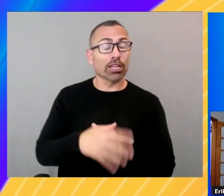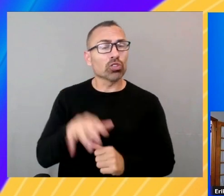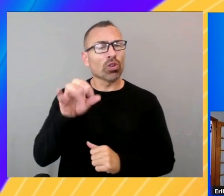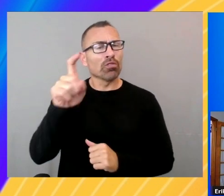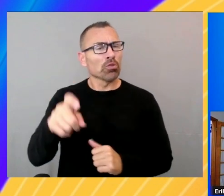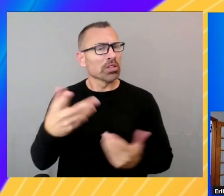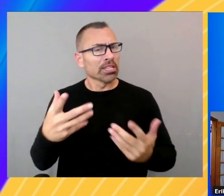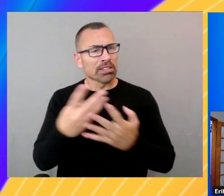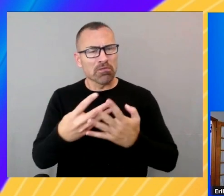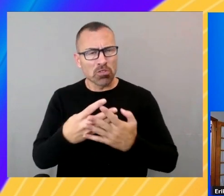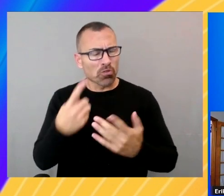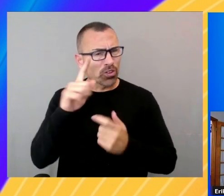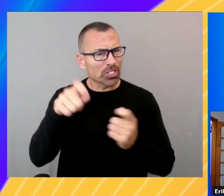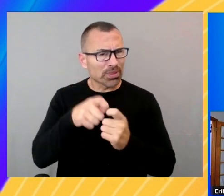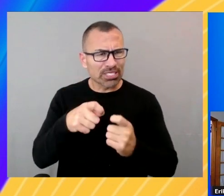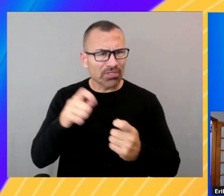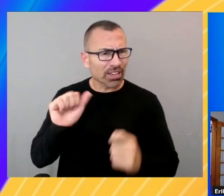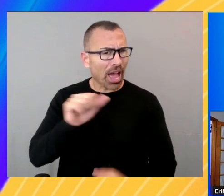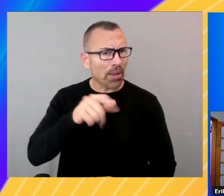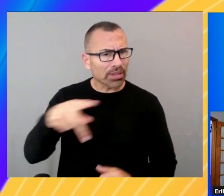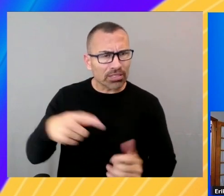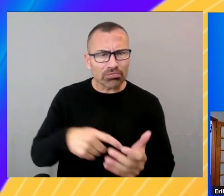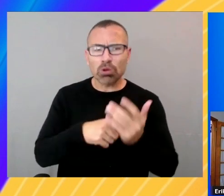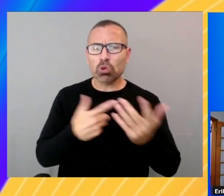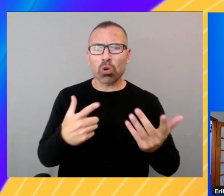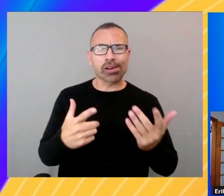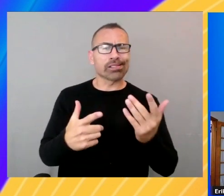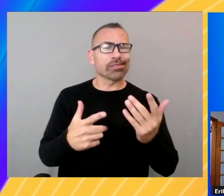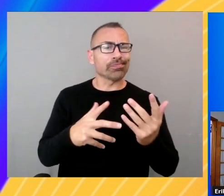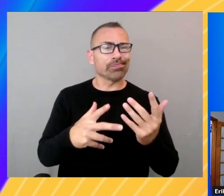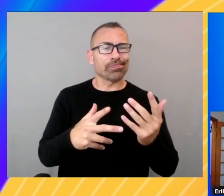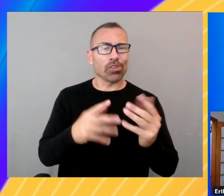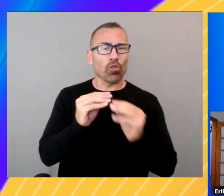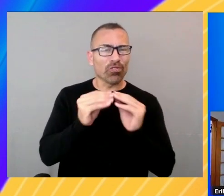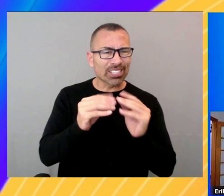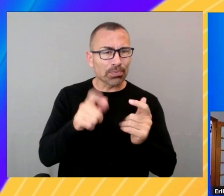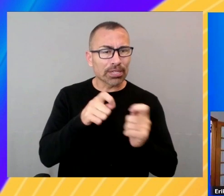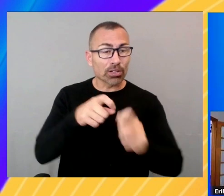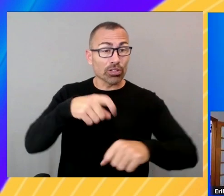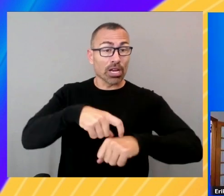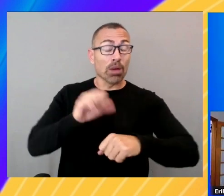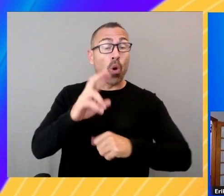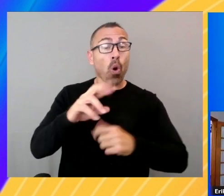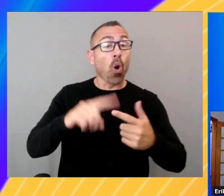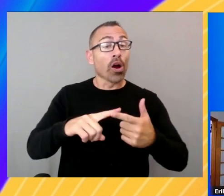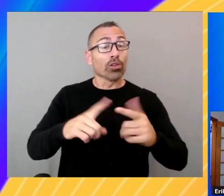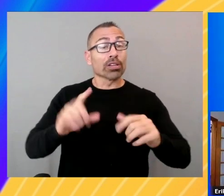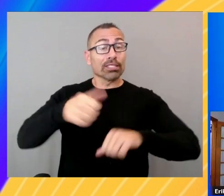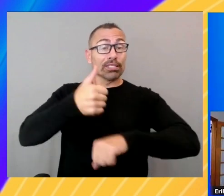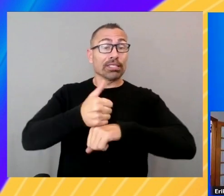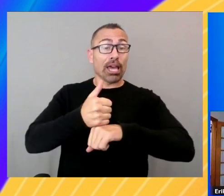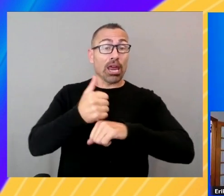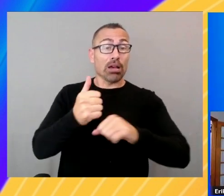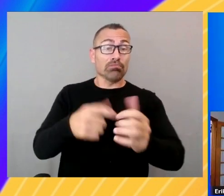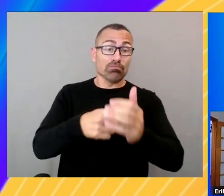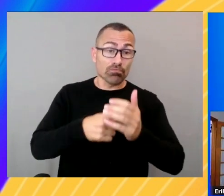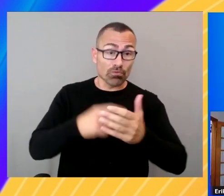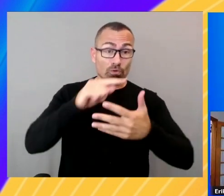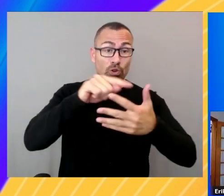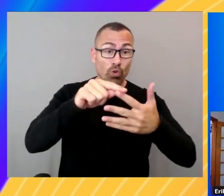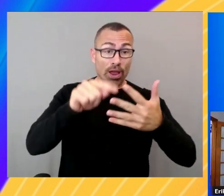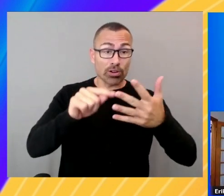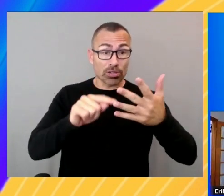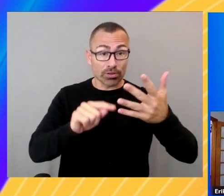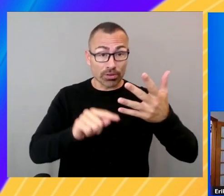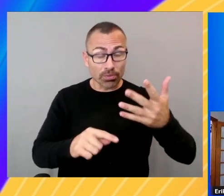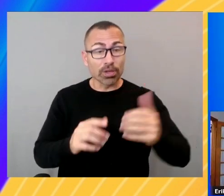need to be patched at a particular time, or even have differing patch criteria, we can deploy out multiple iterations of these policies, which we'll take a